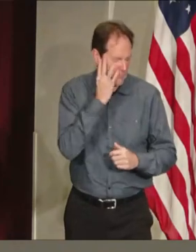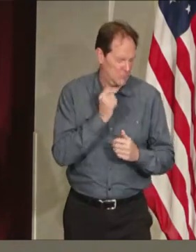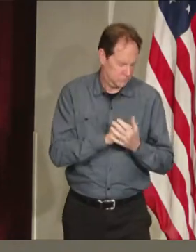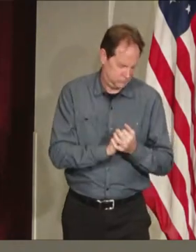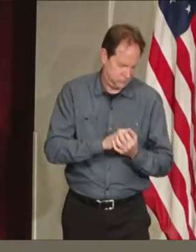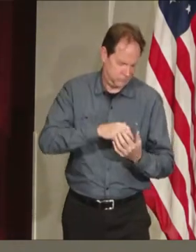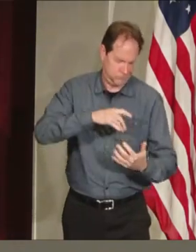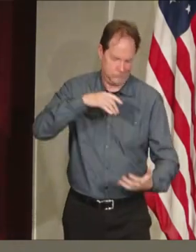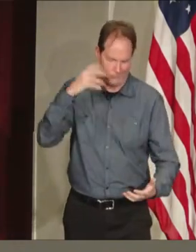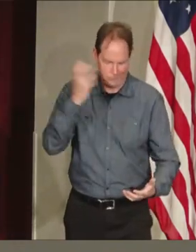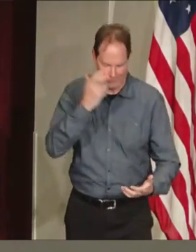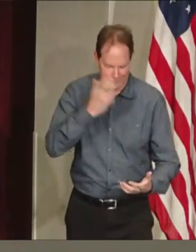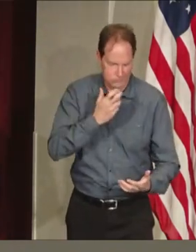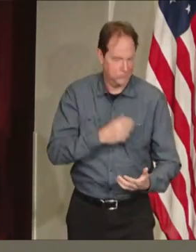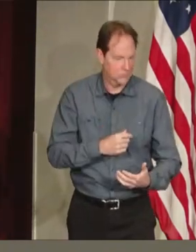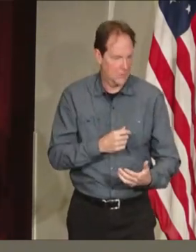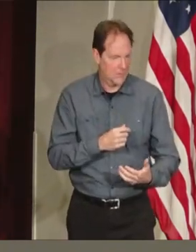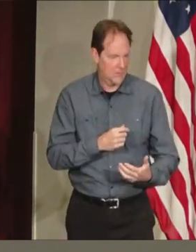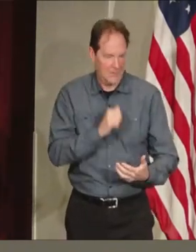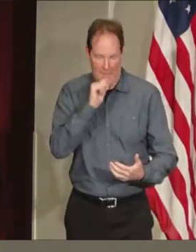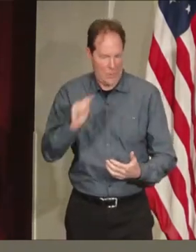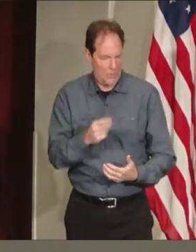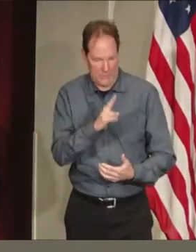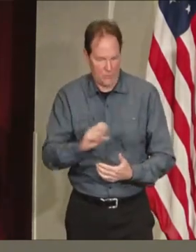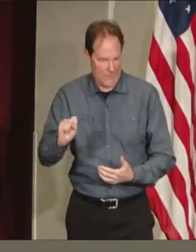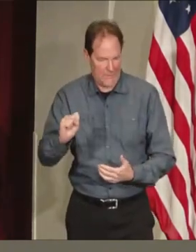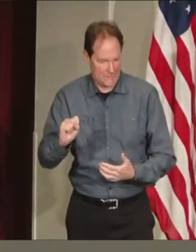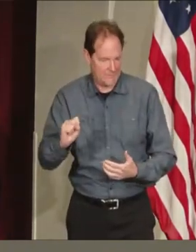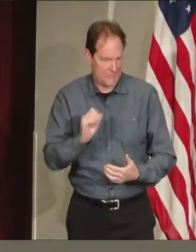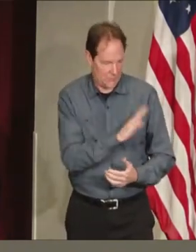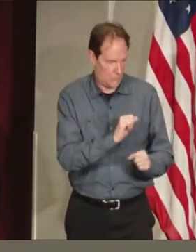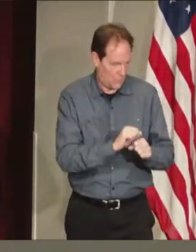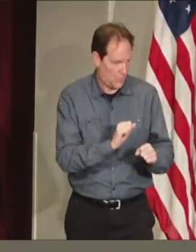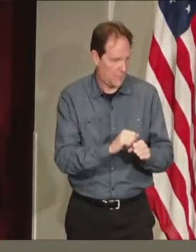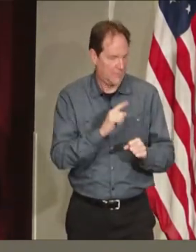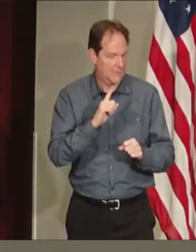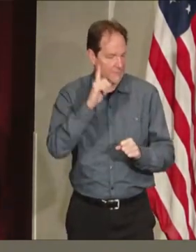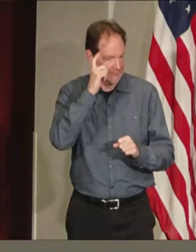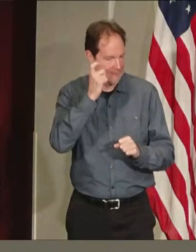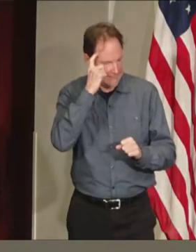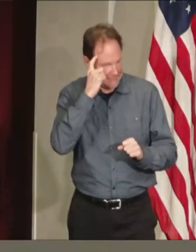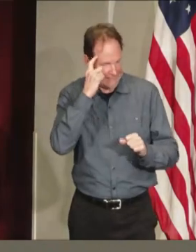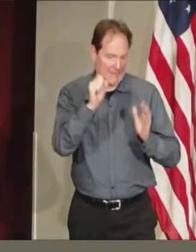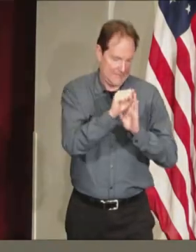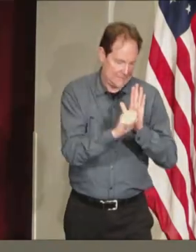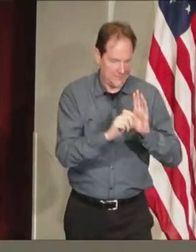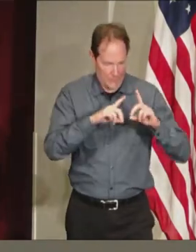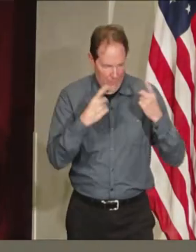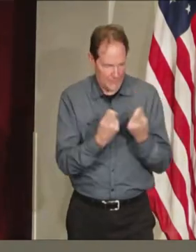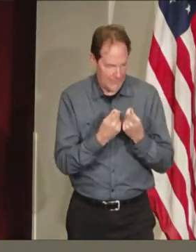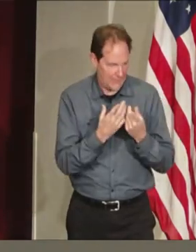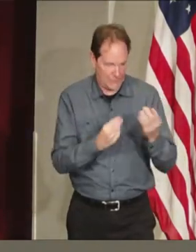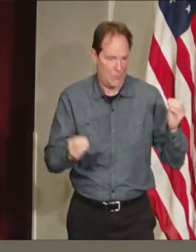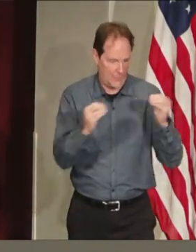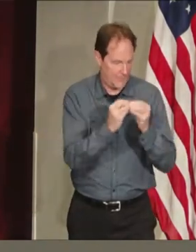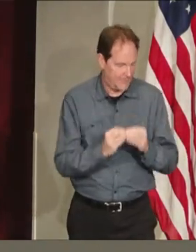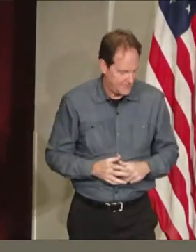goes, you know, way beyond the U.S. borders, mm-hmm. from your work in the State Department and beyond.